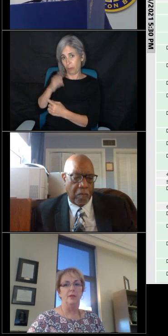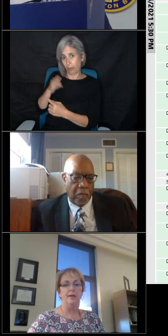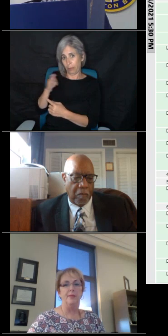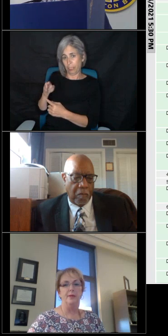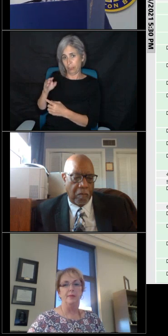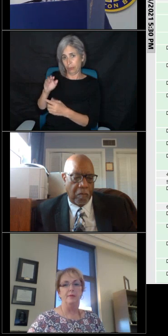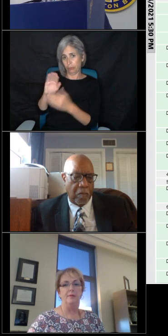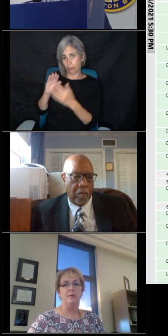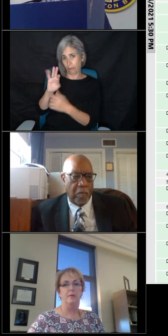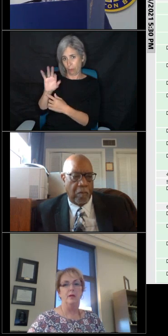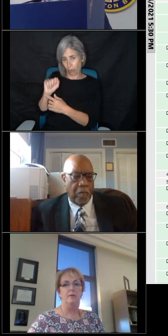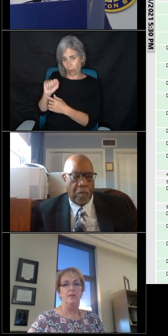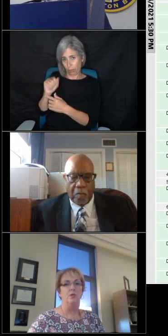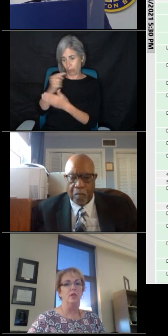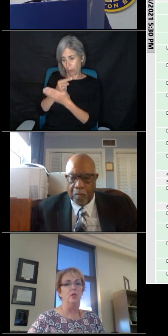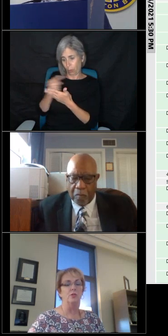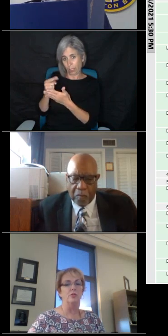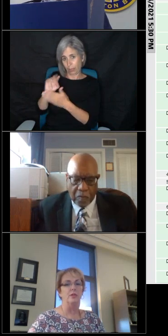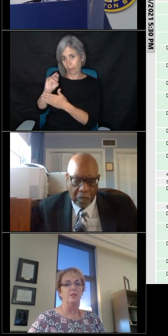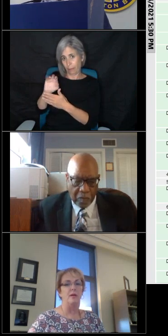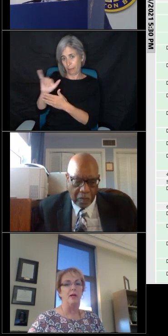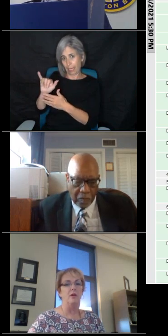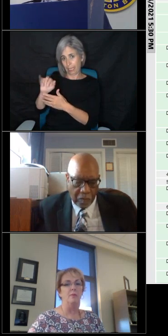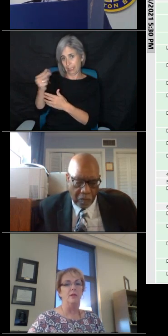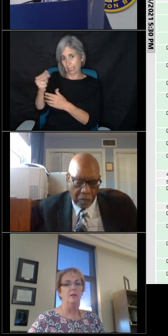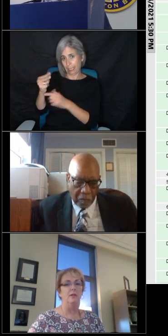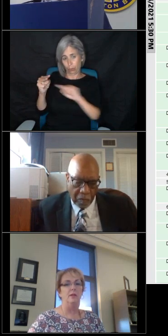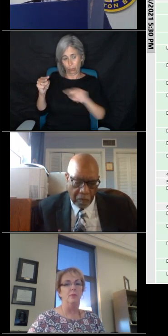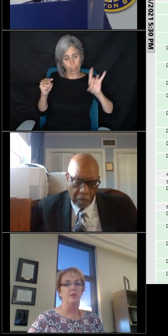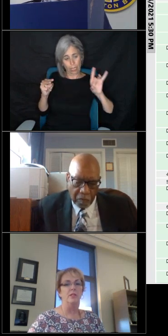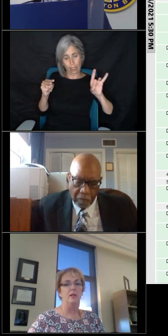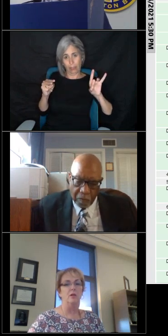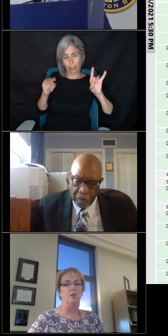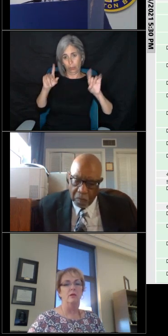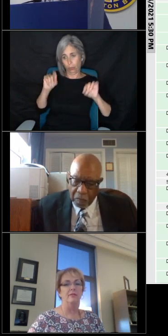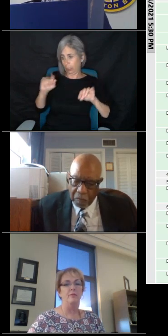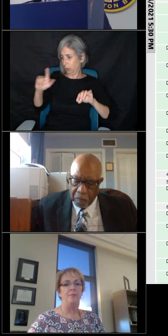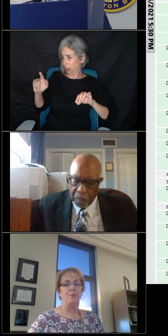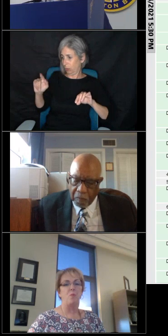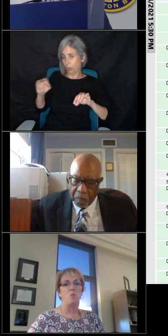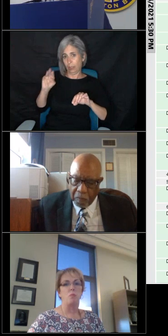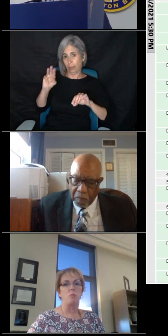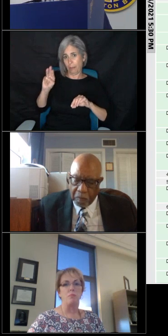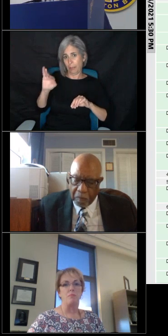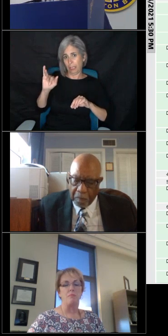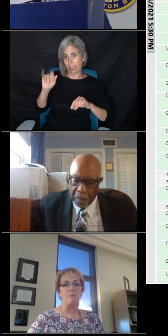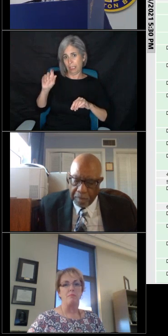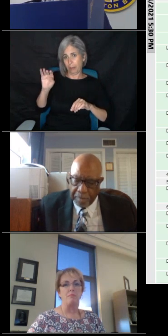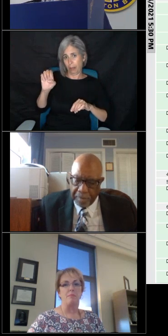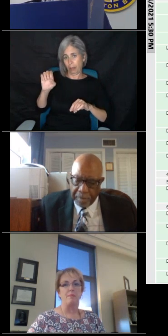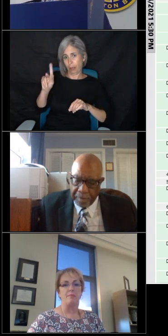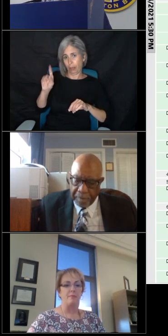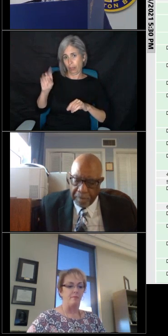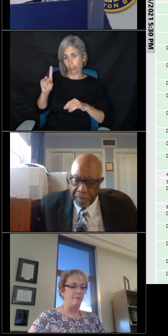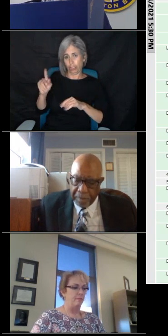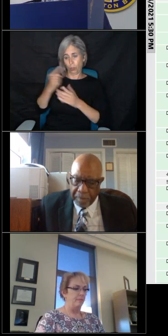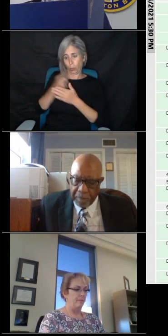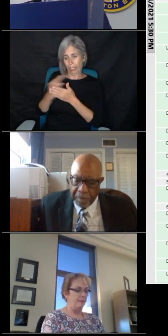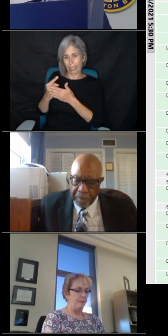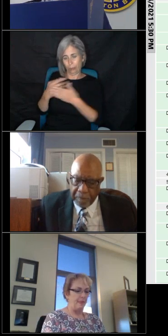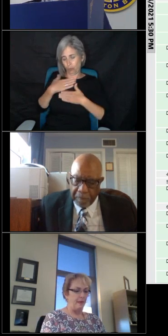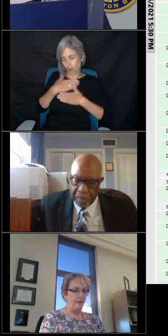do hereby proclaim the week of May 2nd through May 8th, 2021 as Municipal Clerks Week, and further extend appreciation to our